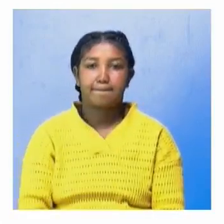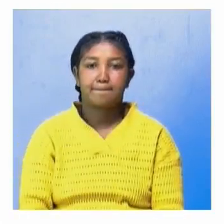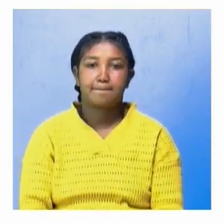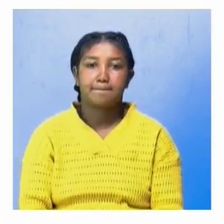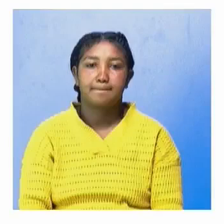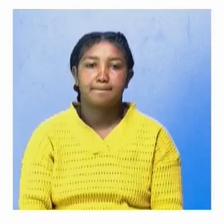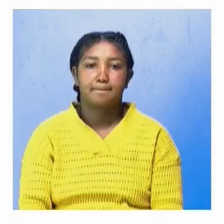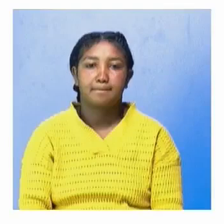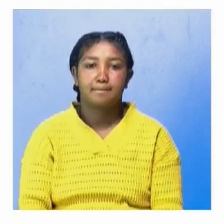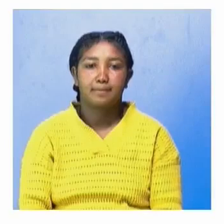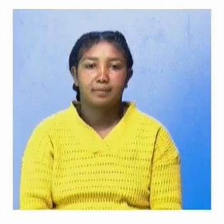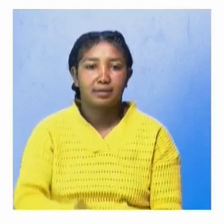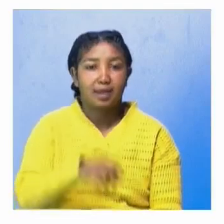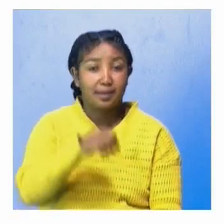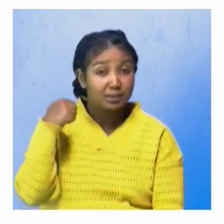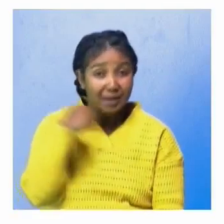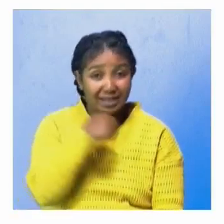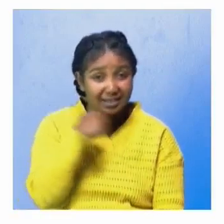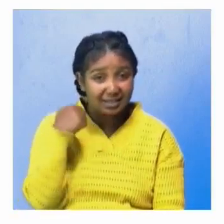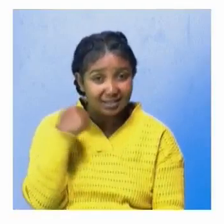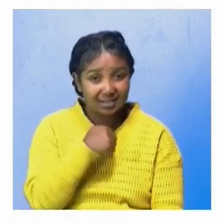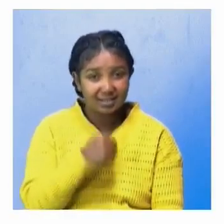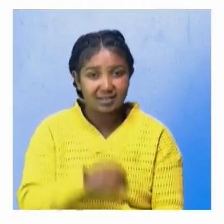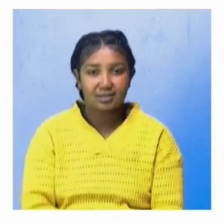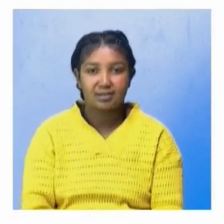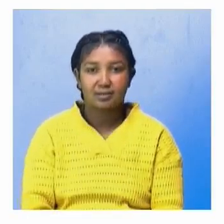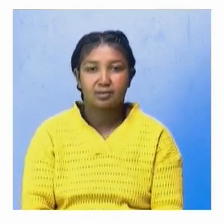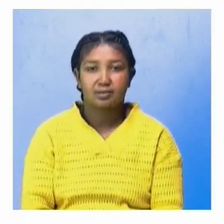my teeth